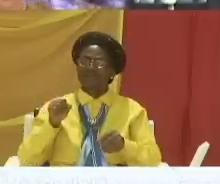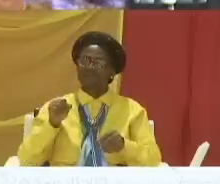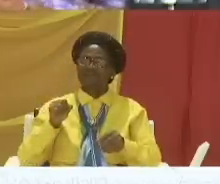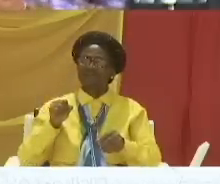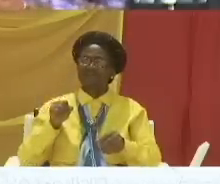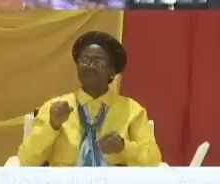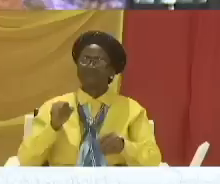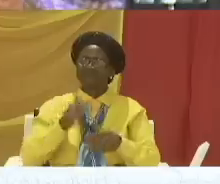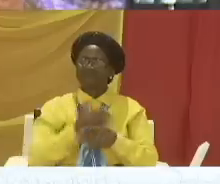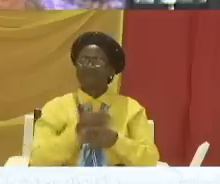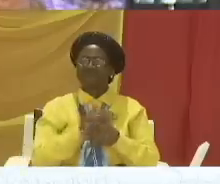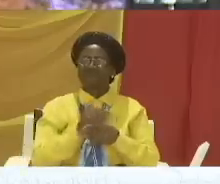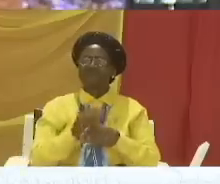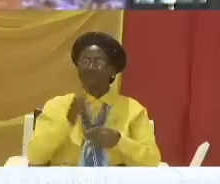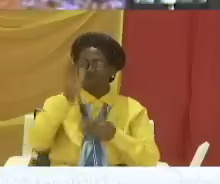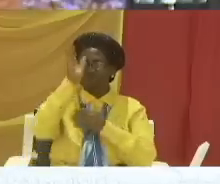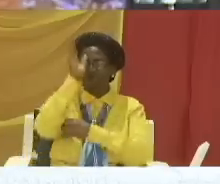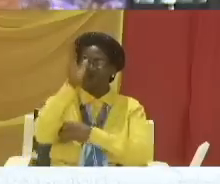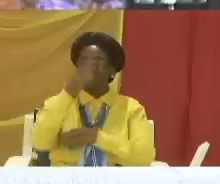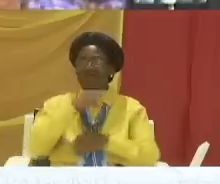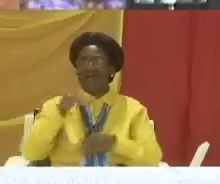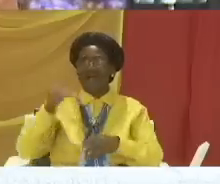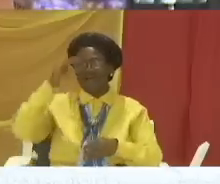and man.